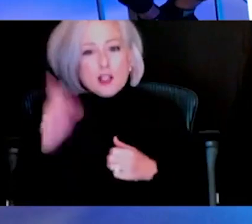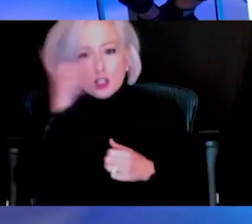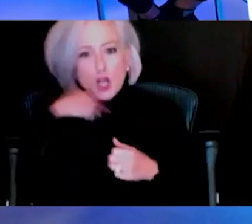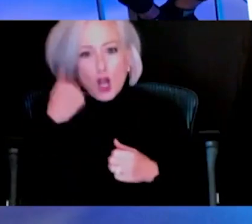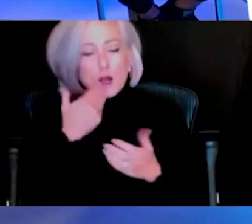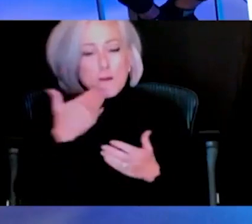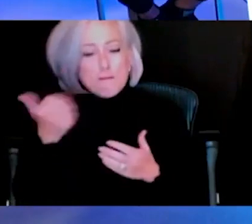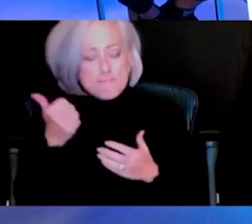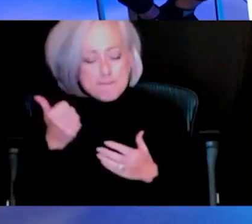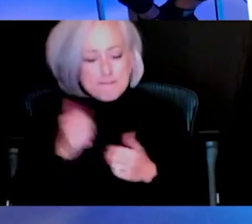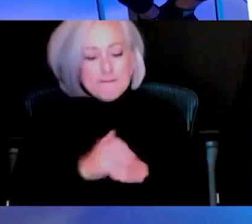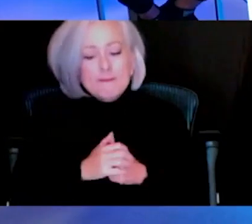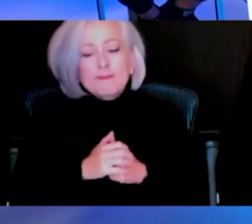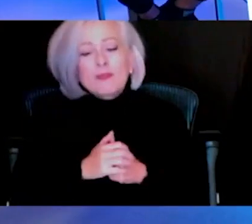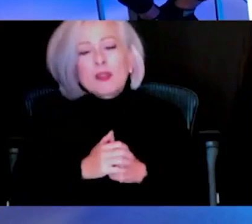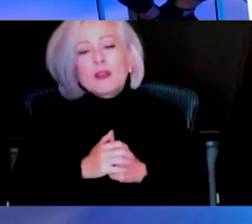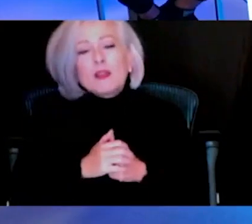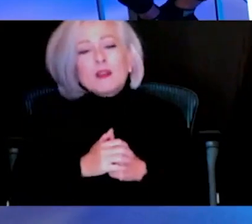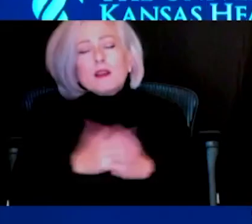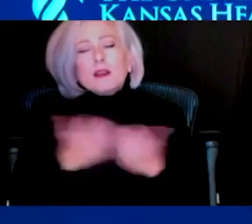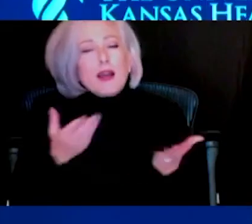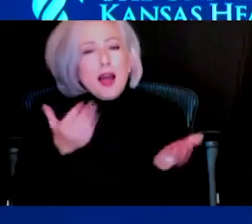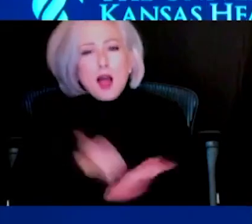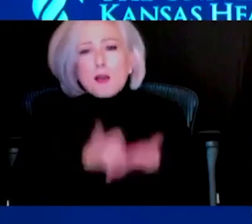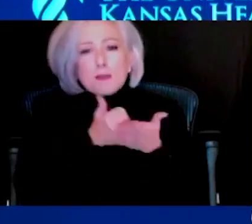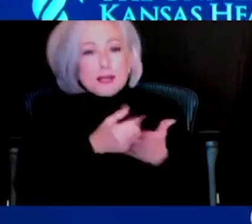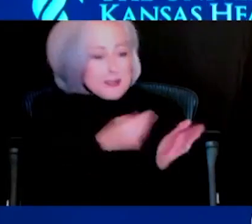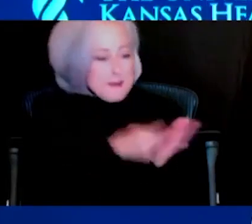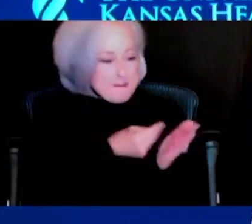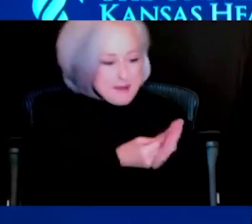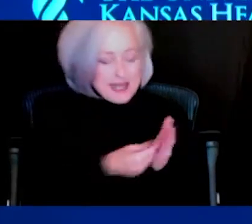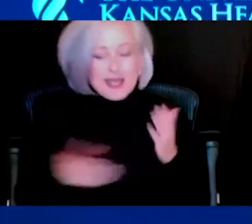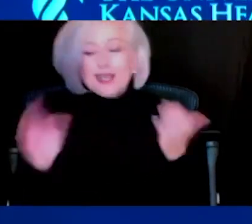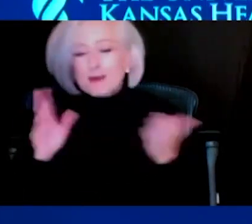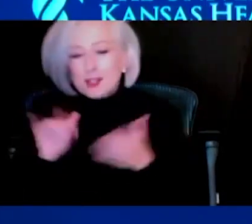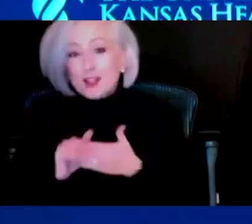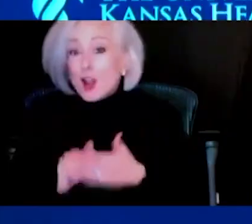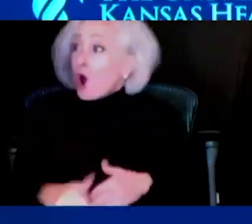quality of the product. Yep. So now I have a new business idea, so thank you for that.